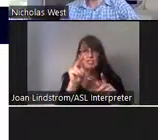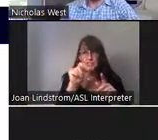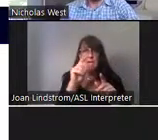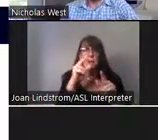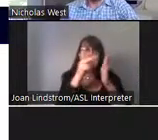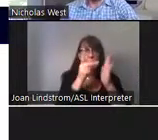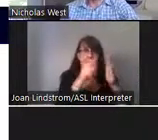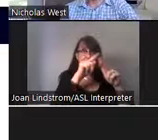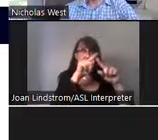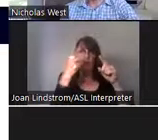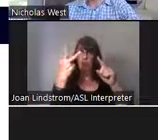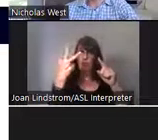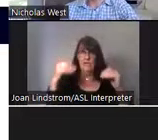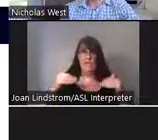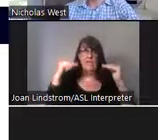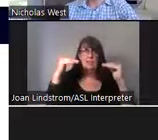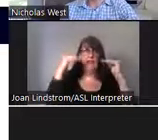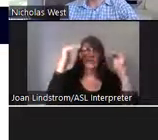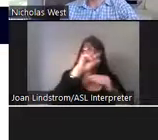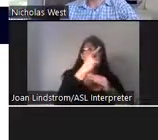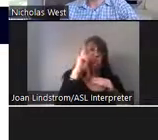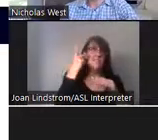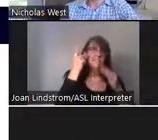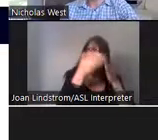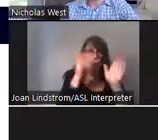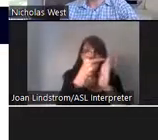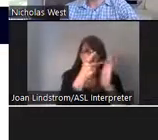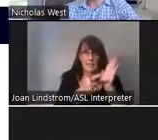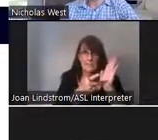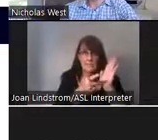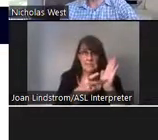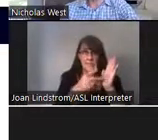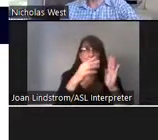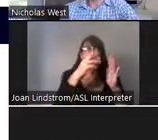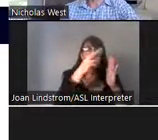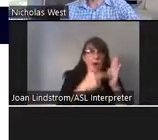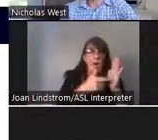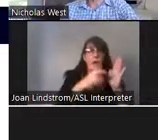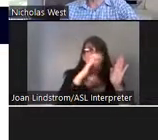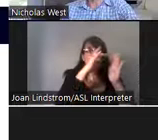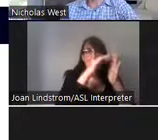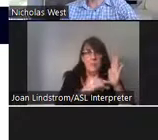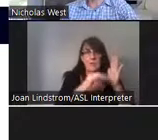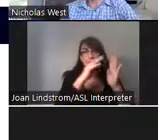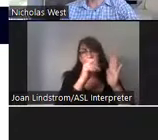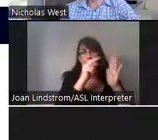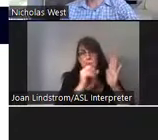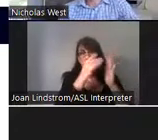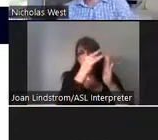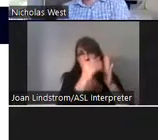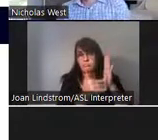three different layers. So first you have the government-wide policies, the laws, the EOs, the OMB memos, and the FAR rules,